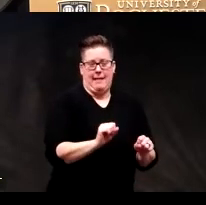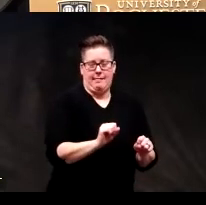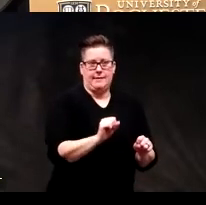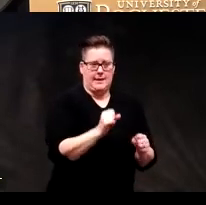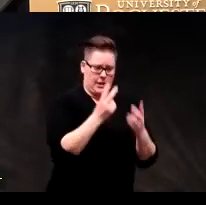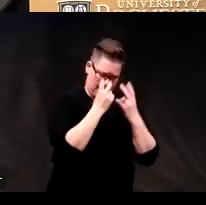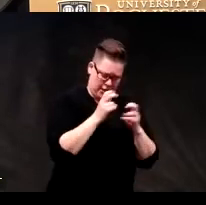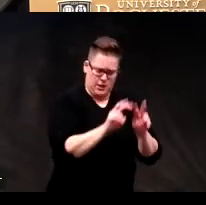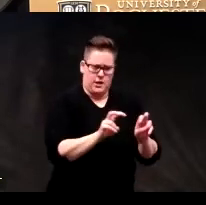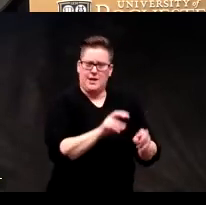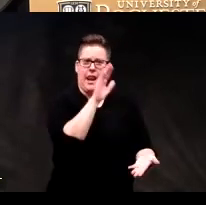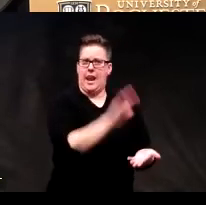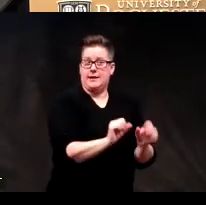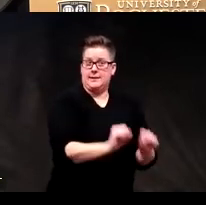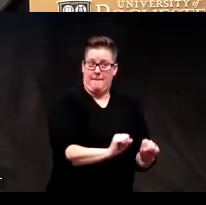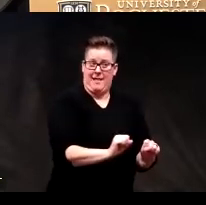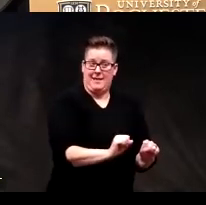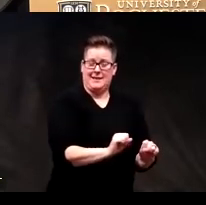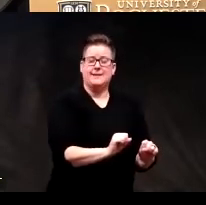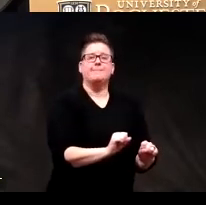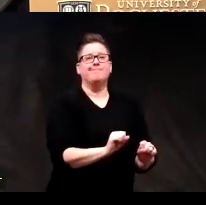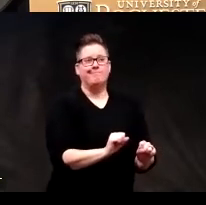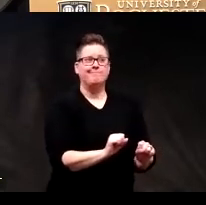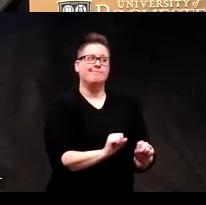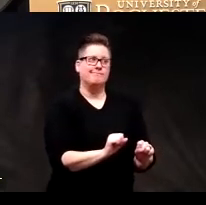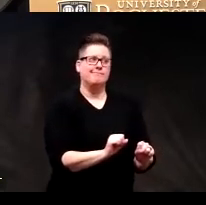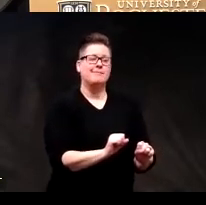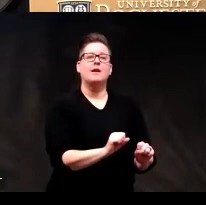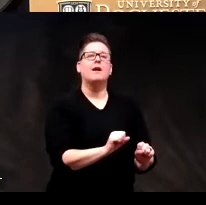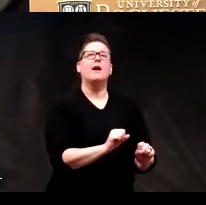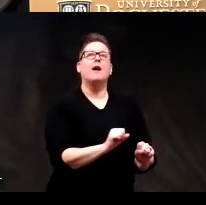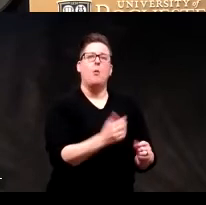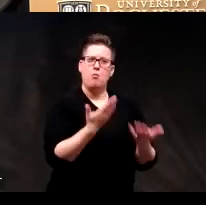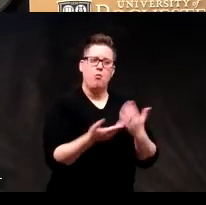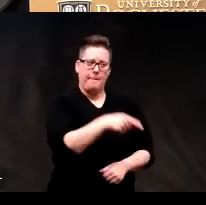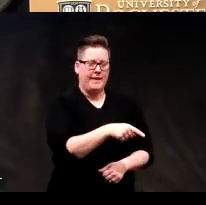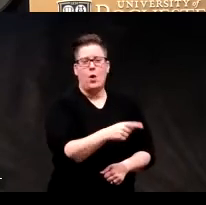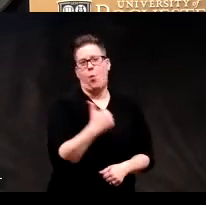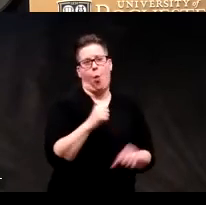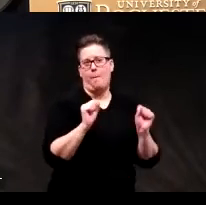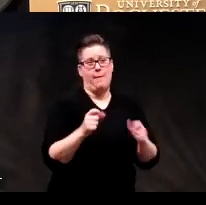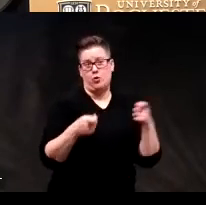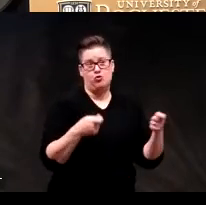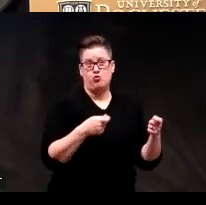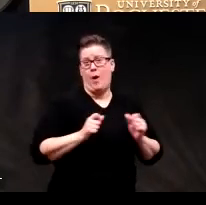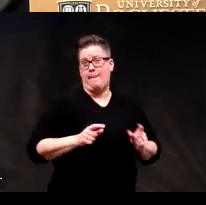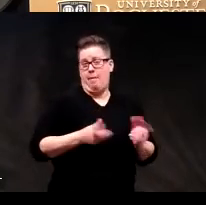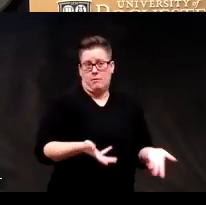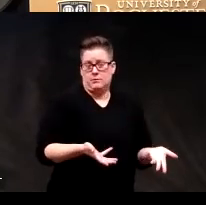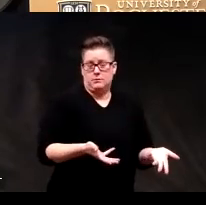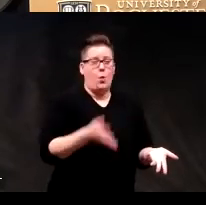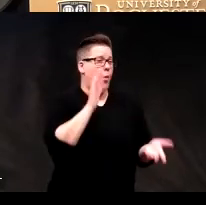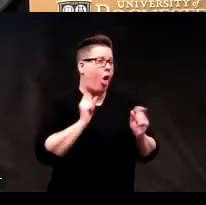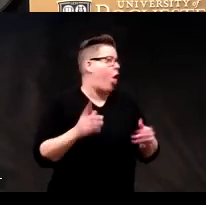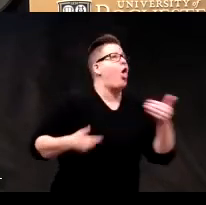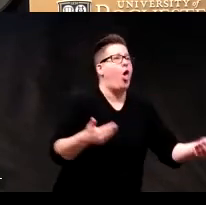diminished capacity for reflective functioning, it stands to reason that this child will not be able to control their impulses, will not be